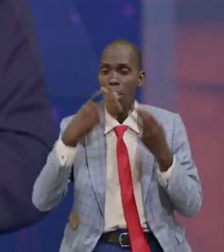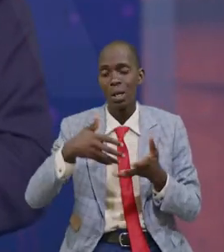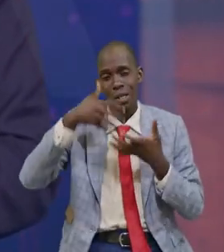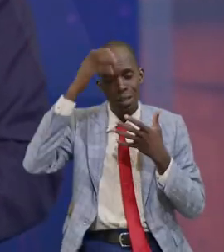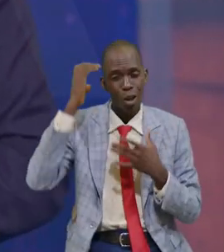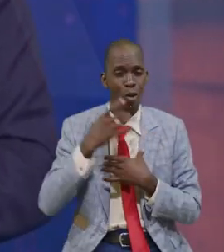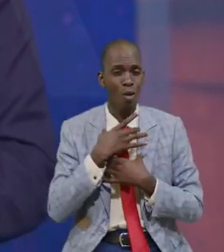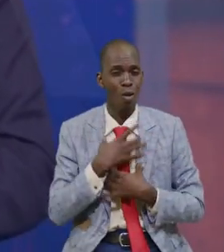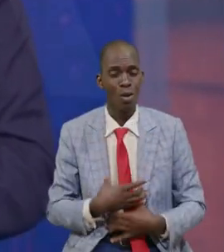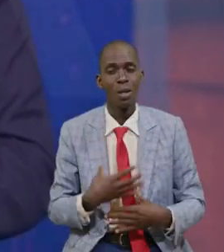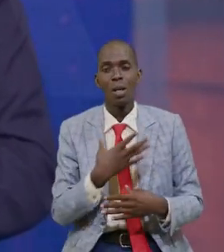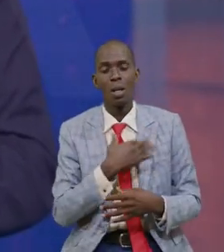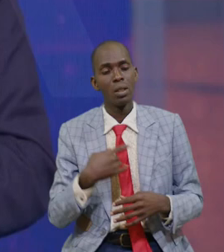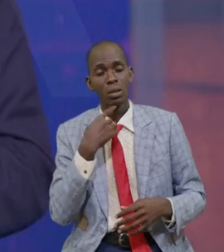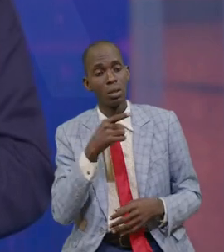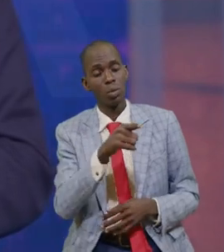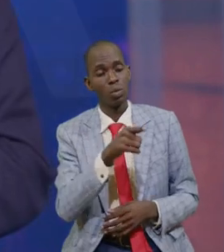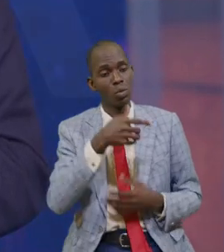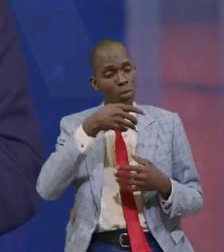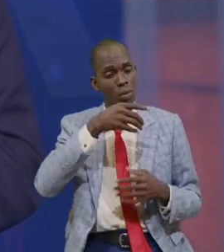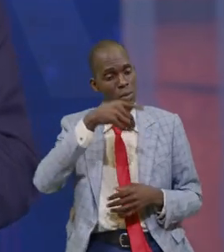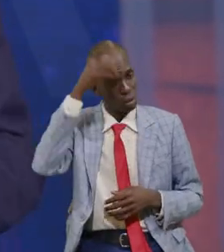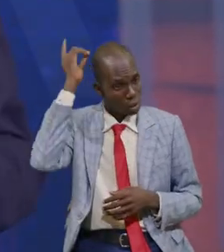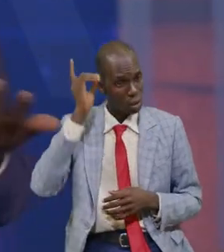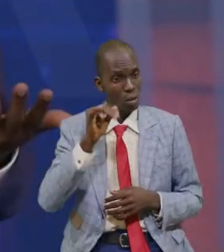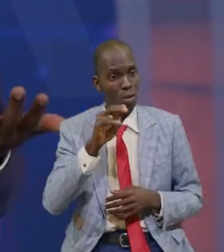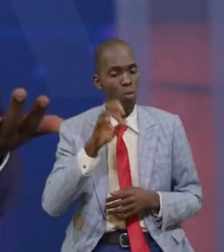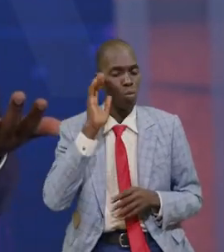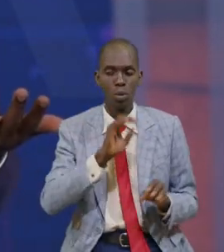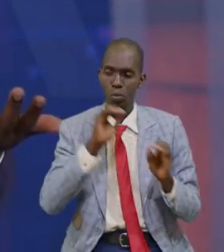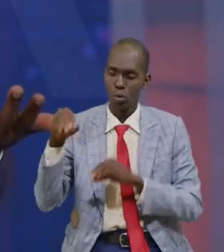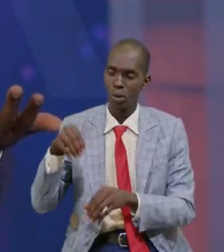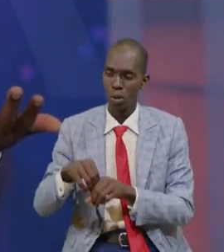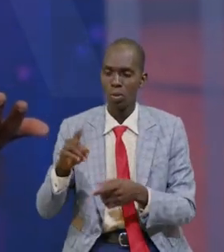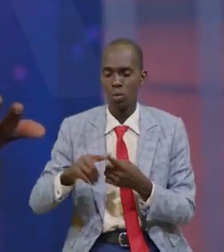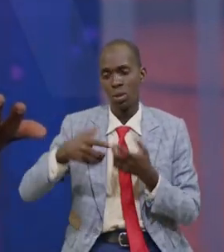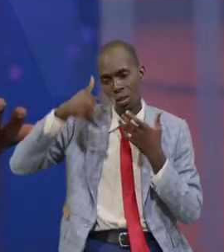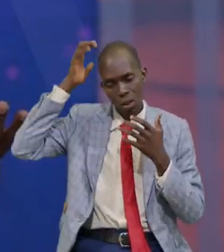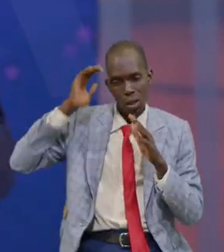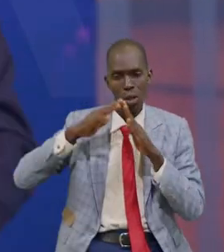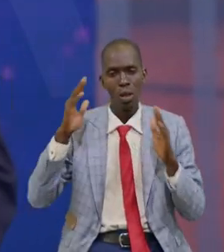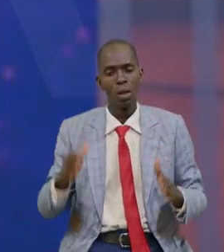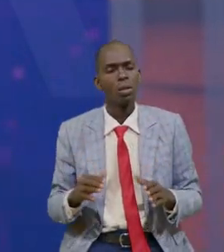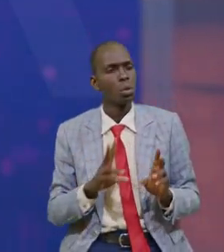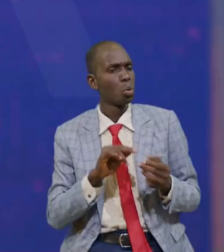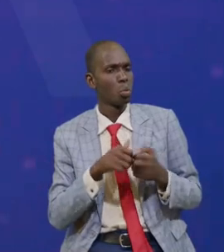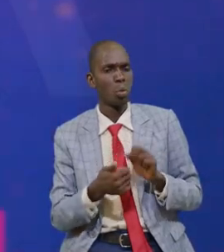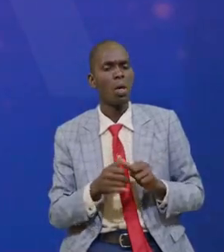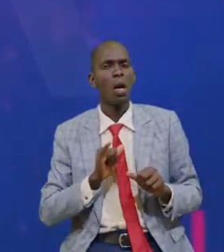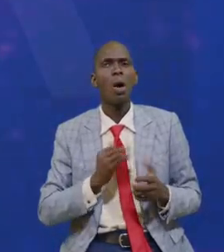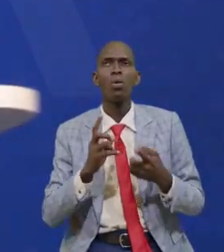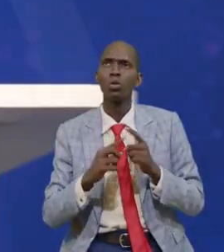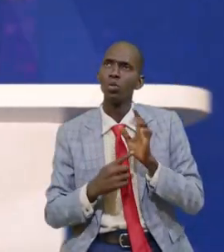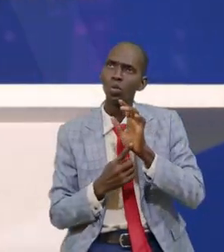throw you in the lion's den. He said, go ahead, I want to prove God more. Prove God more. And then they threw